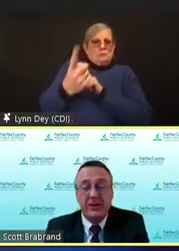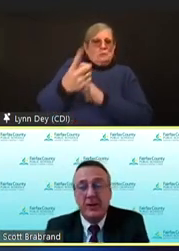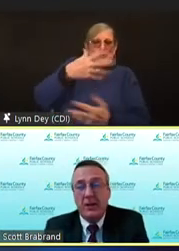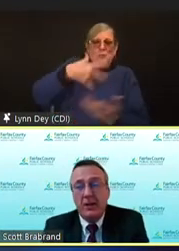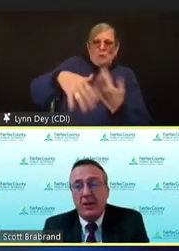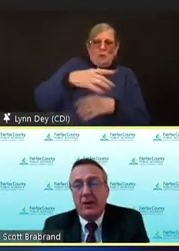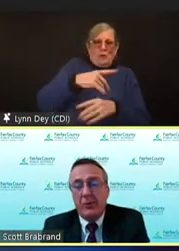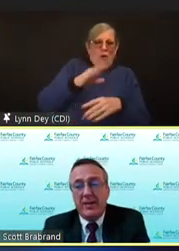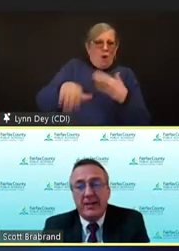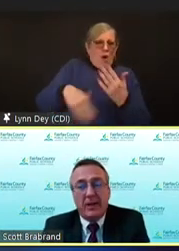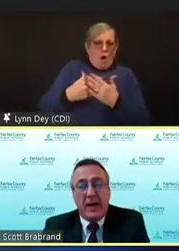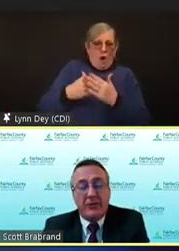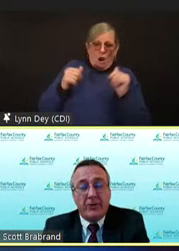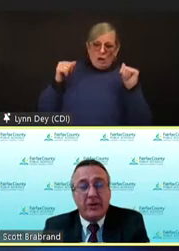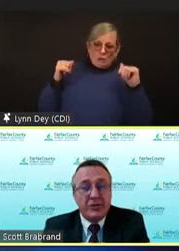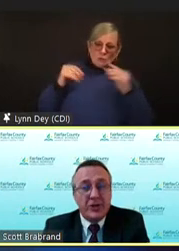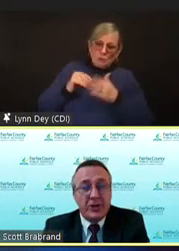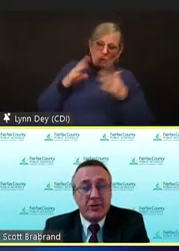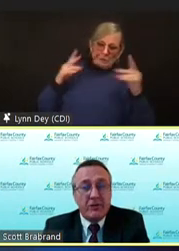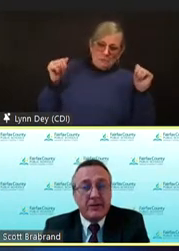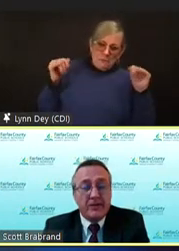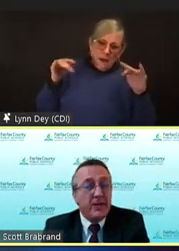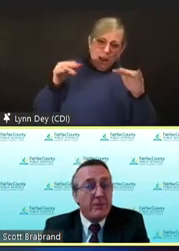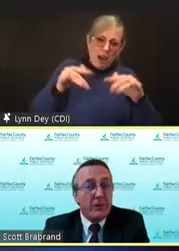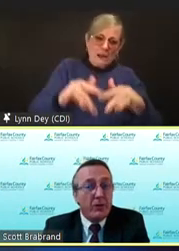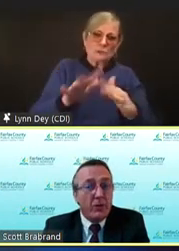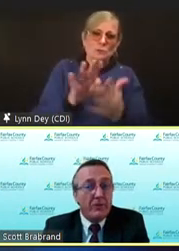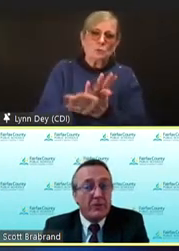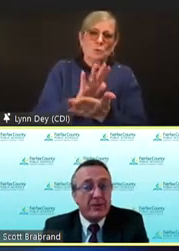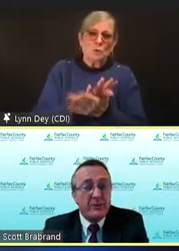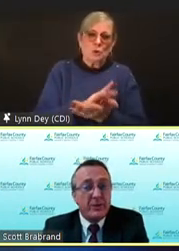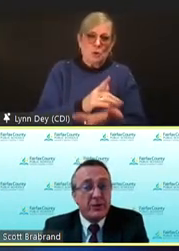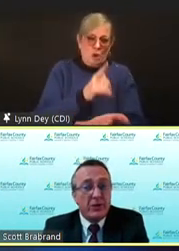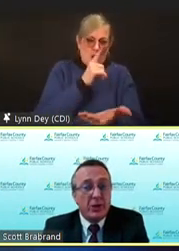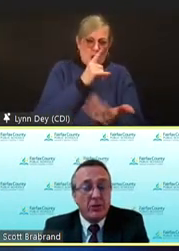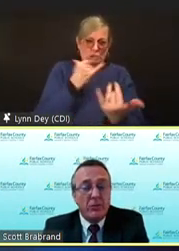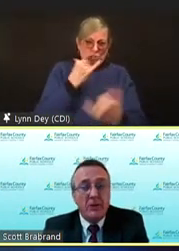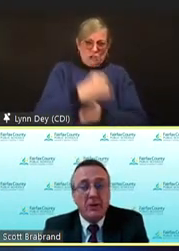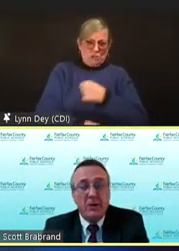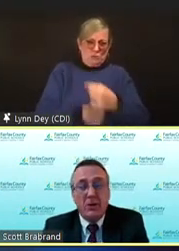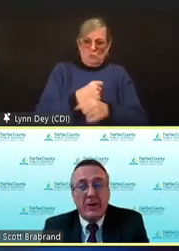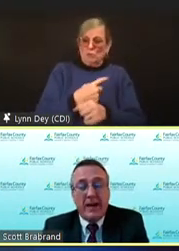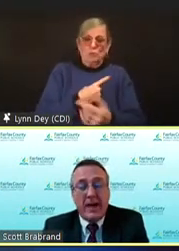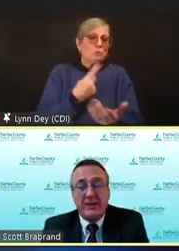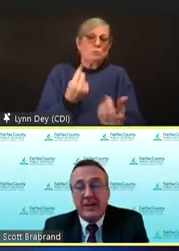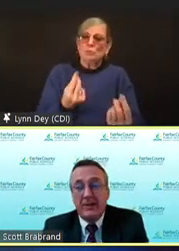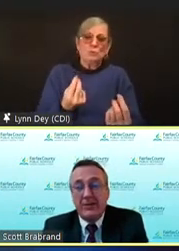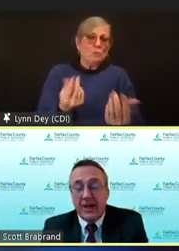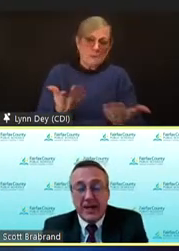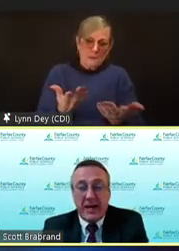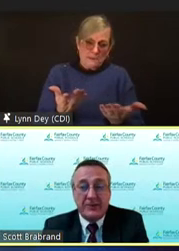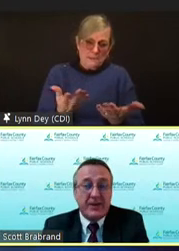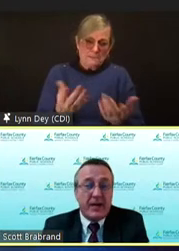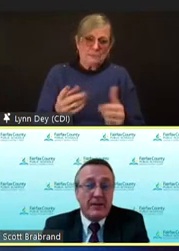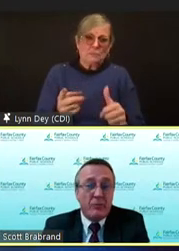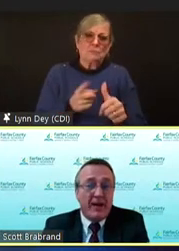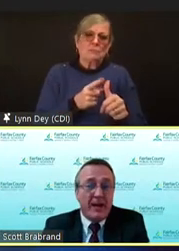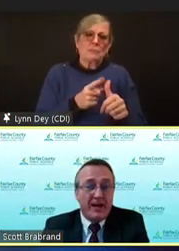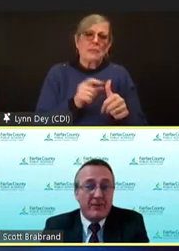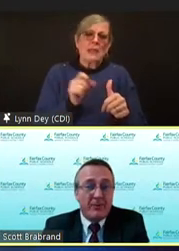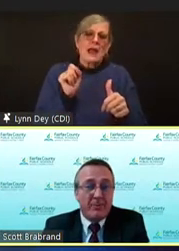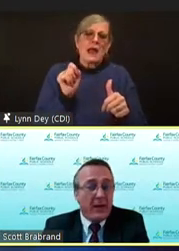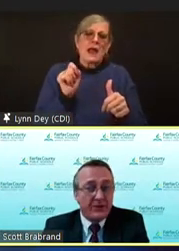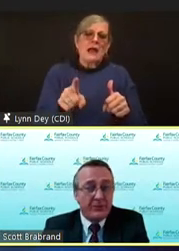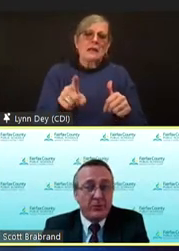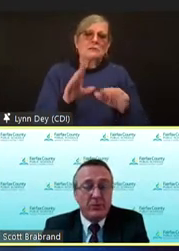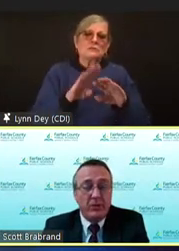kids. So we did a lot during lunch this year to keep our COVID transmission low. We asked kids to eat outside